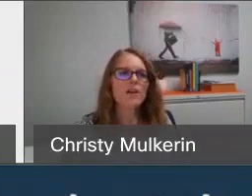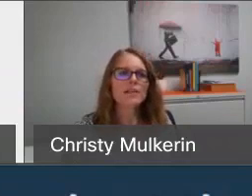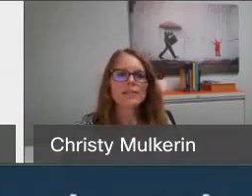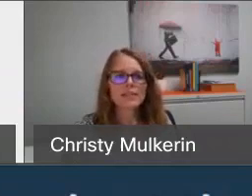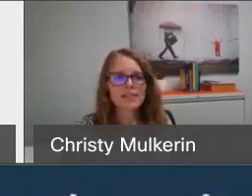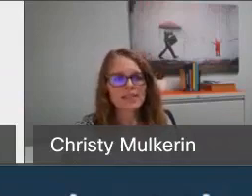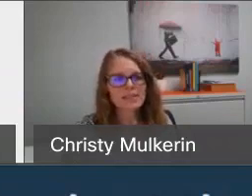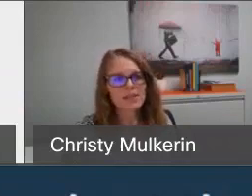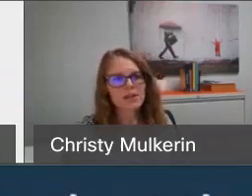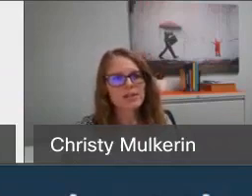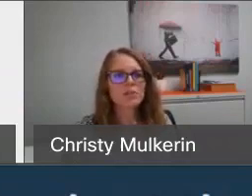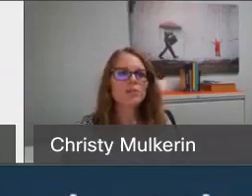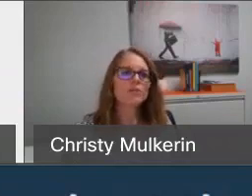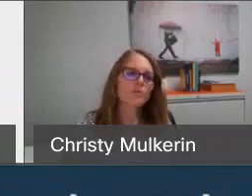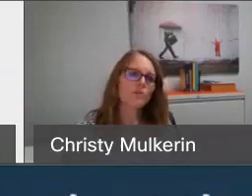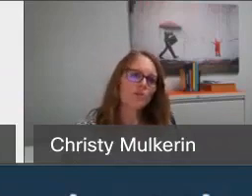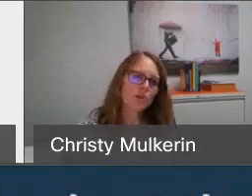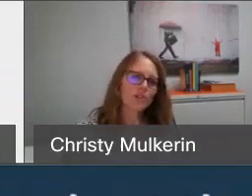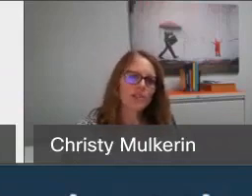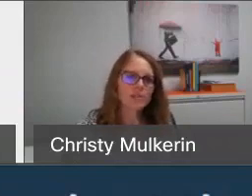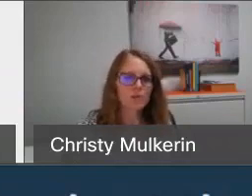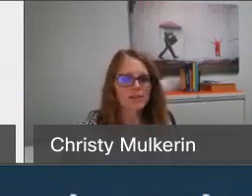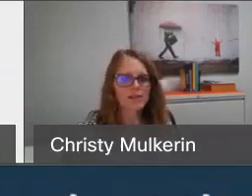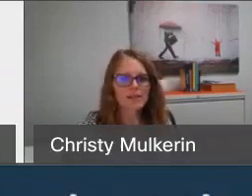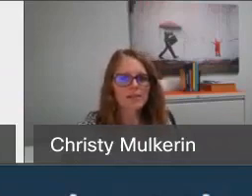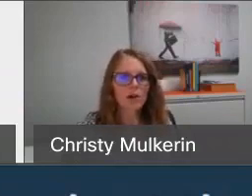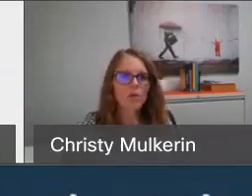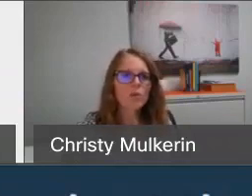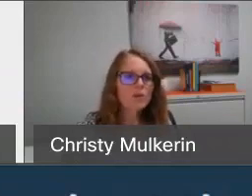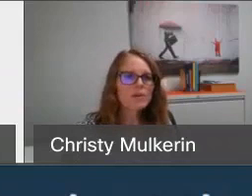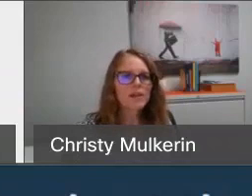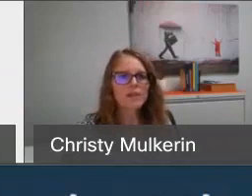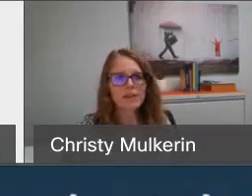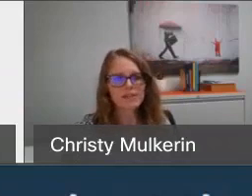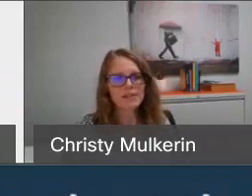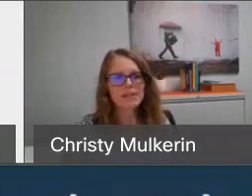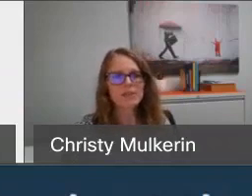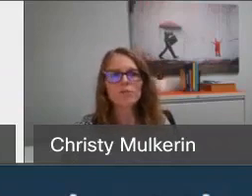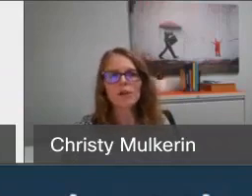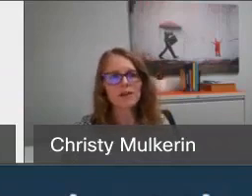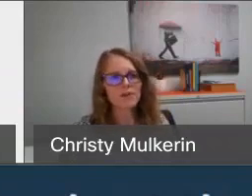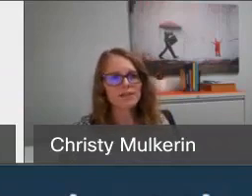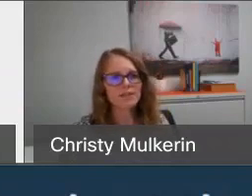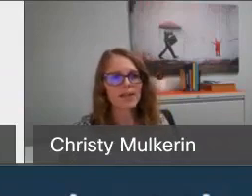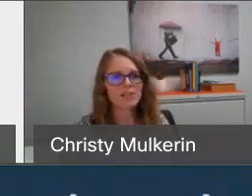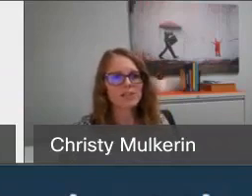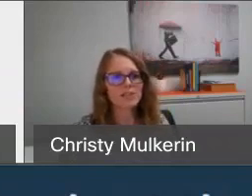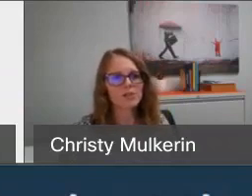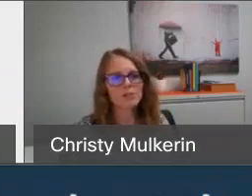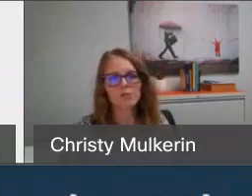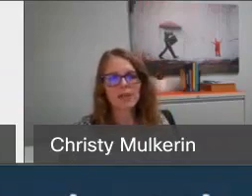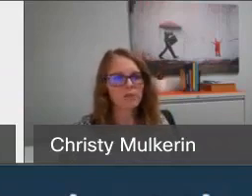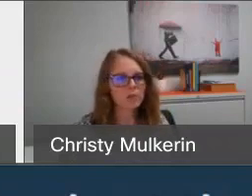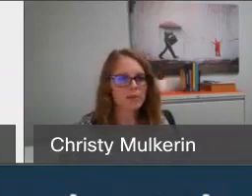charges? Are they sentenced? Are they still going through the criminal justice process? Where were they arrested? Is there one arresting